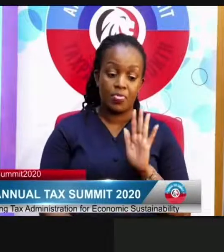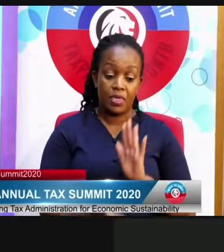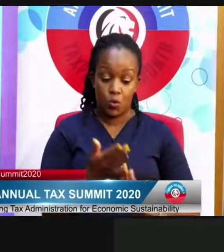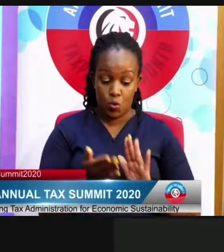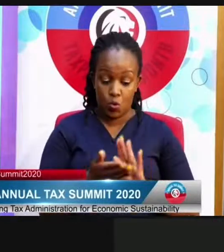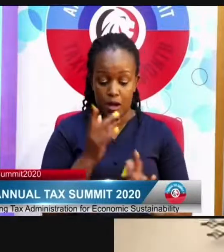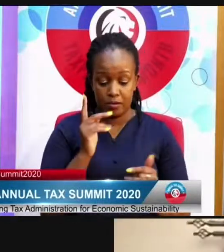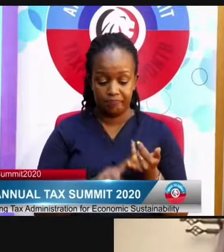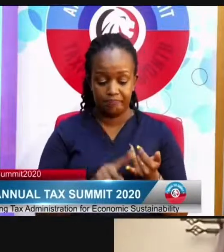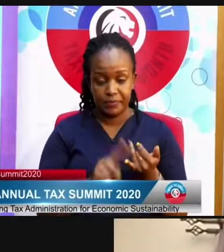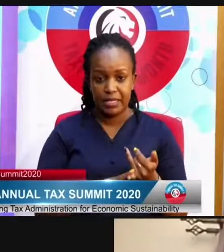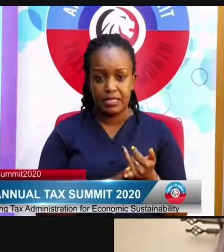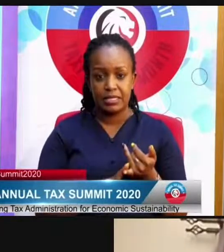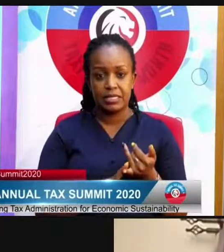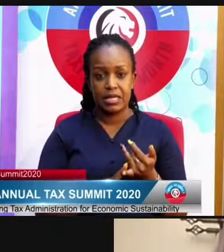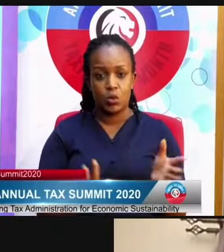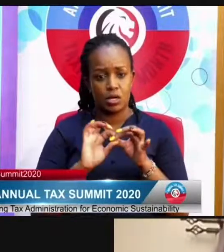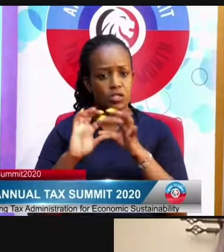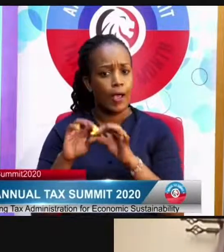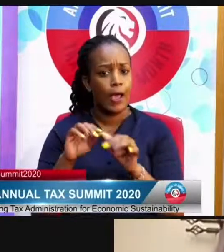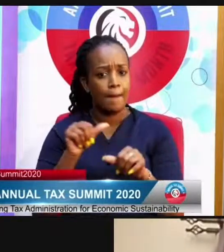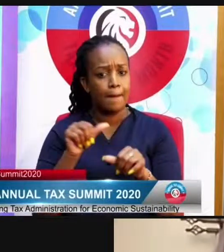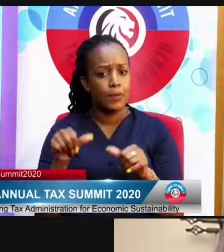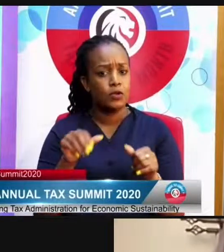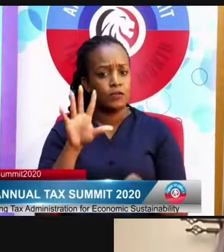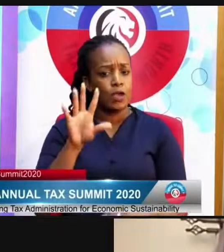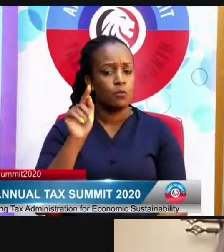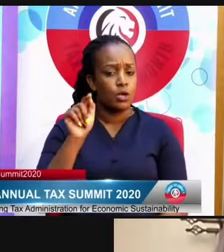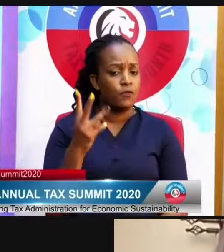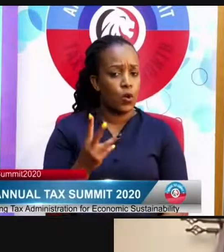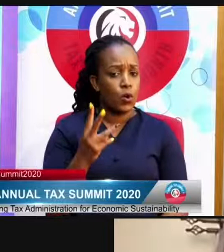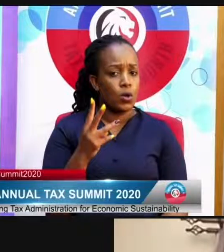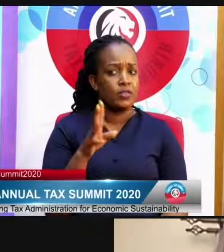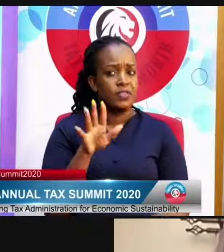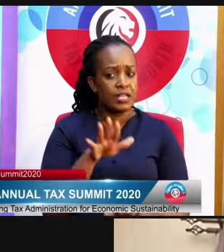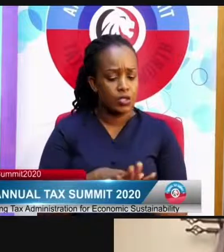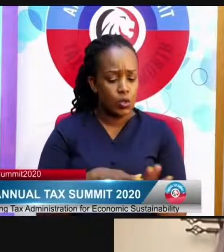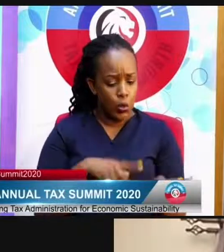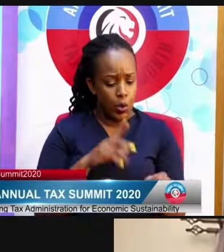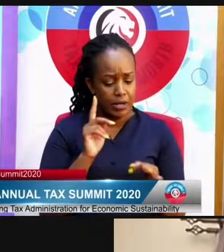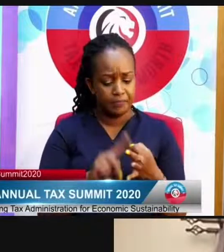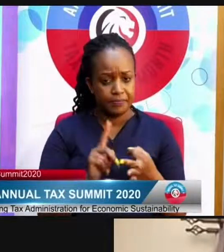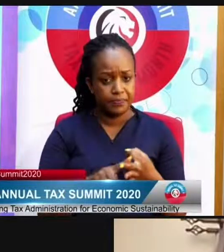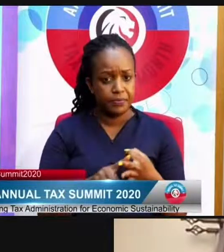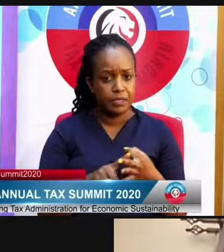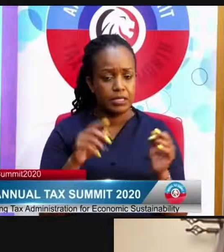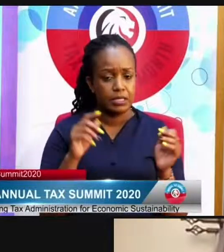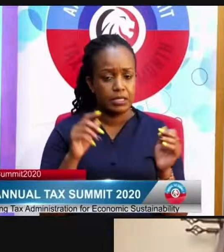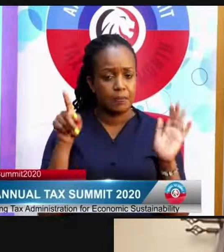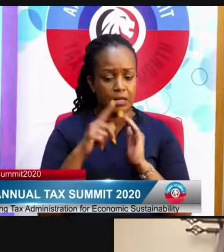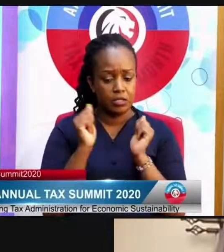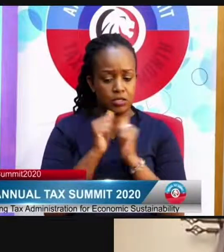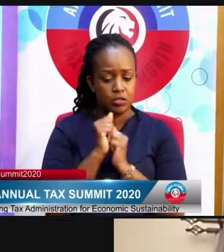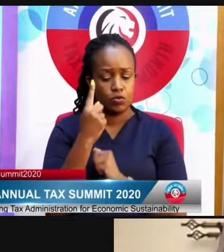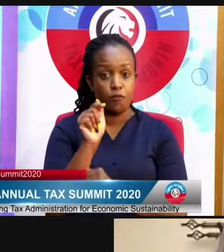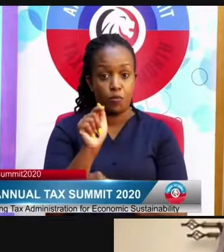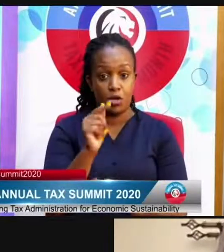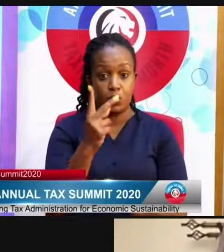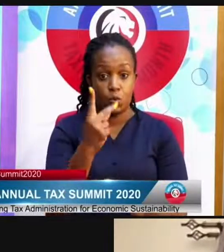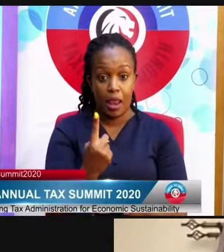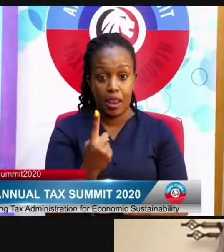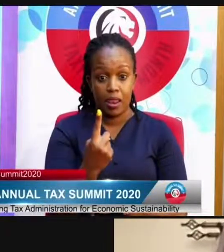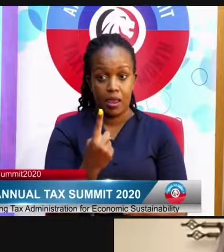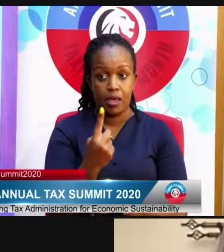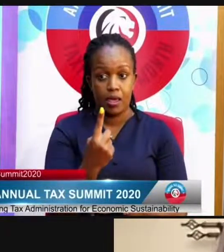contraction, about 5.4, the slow one, about minus 12.1, and a long one would